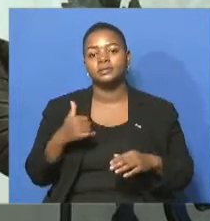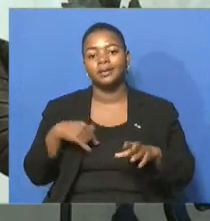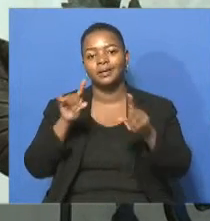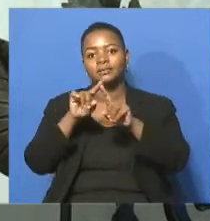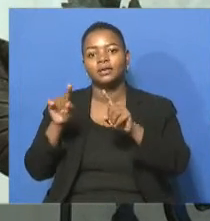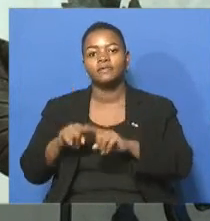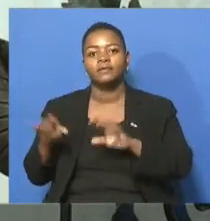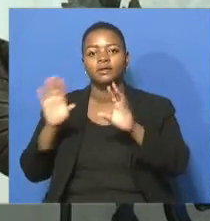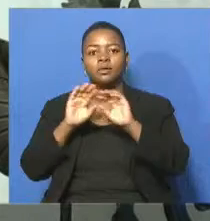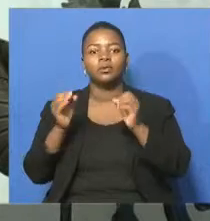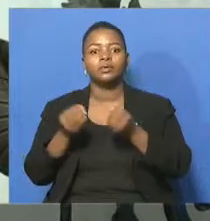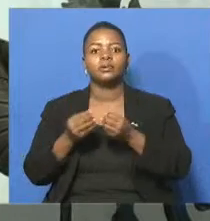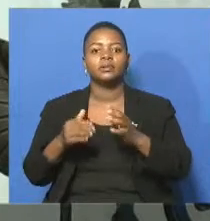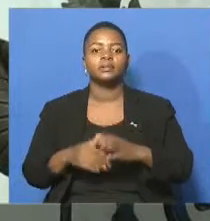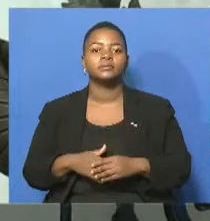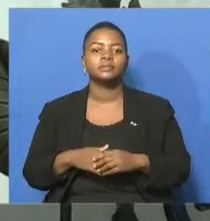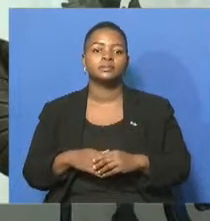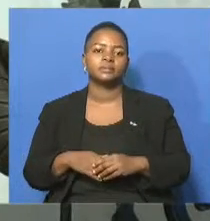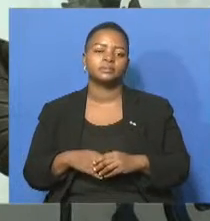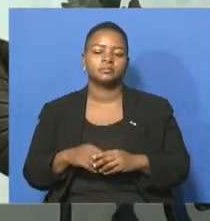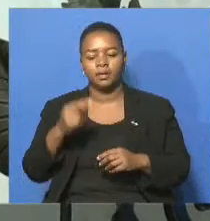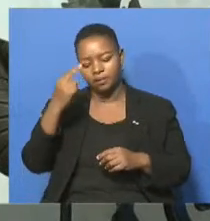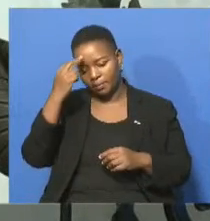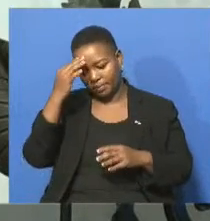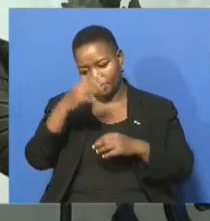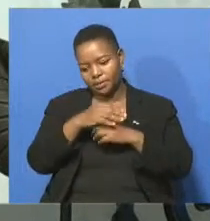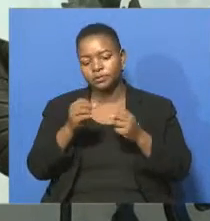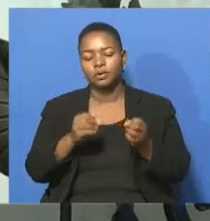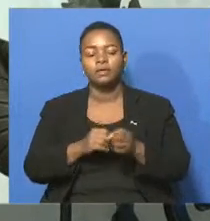Different organs within the police service.